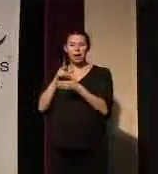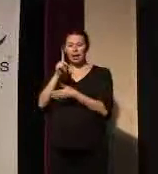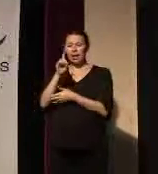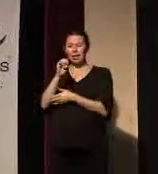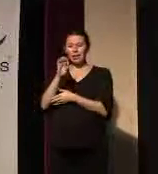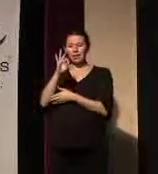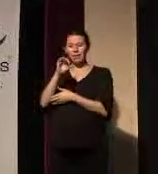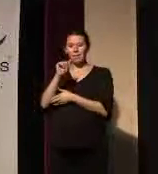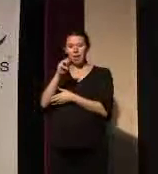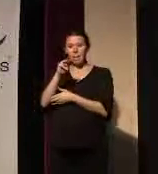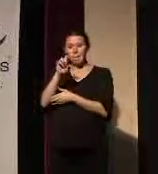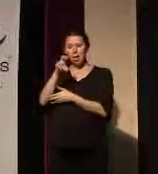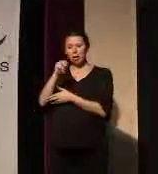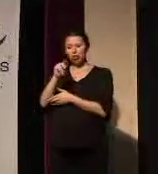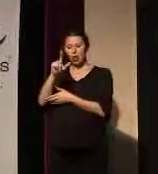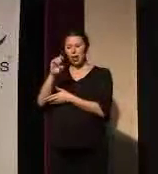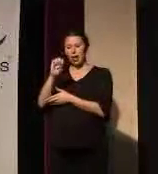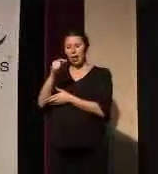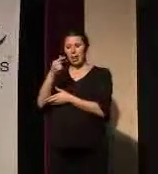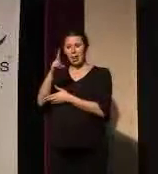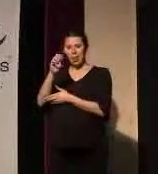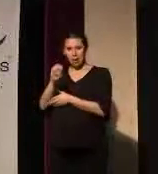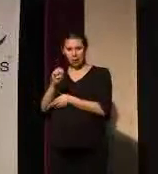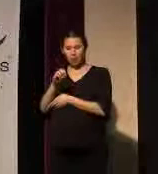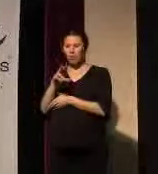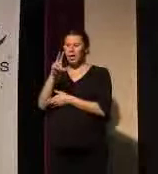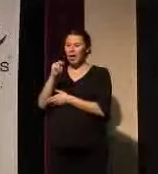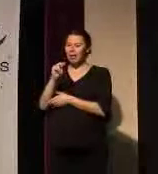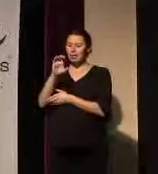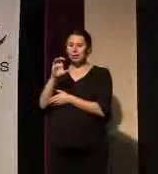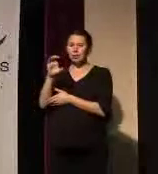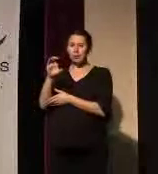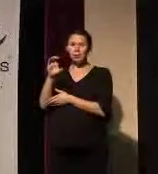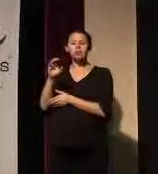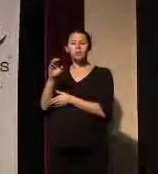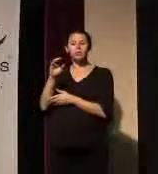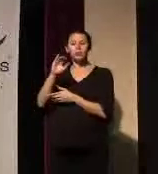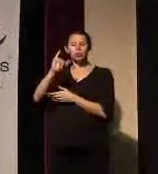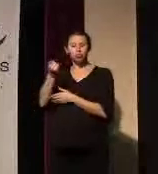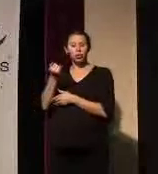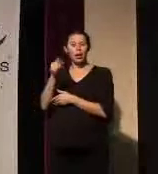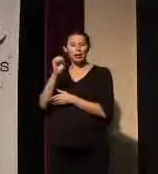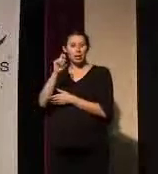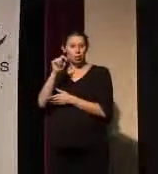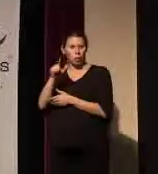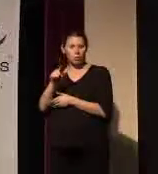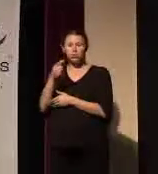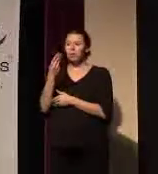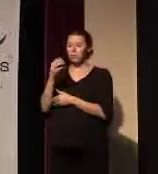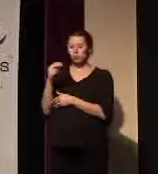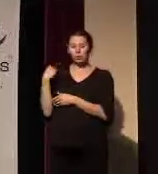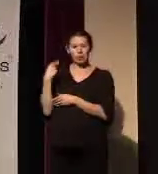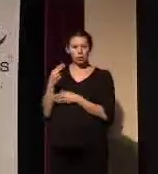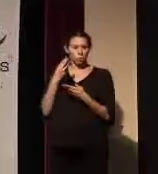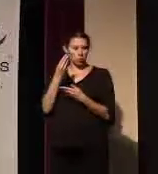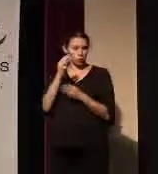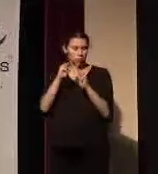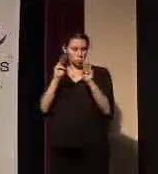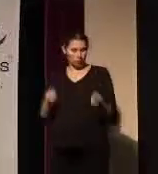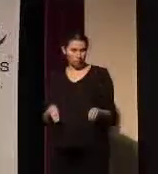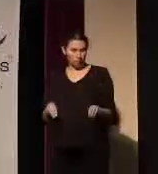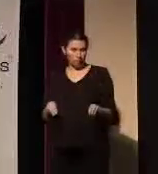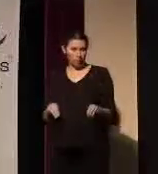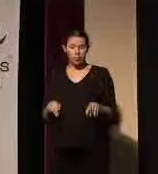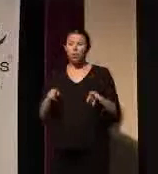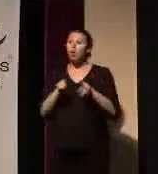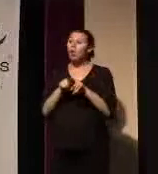Awareness Partnership, NCCJ St. Louis, and of course, the Missouri History Museum. In addition, we want to thank the more